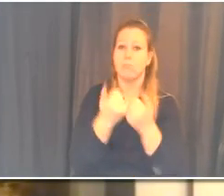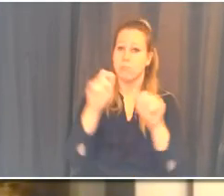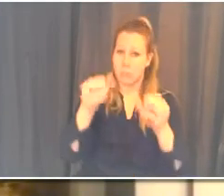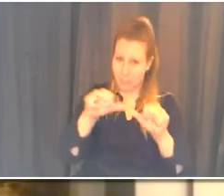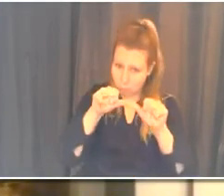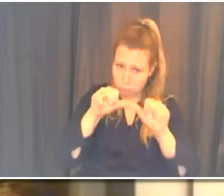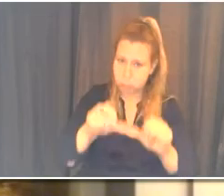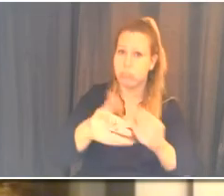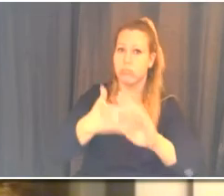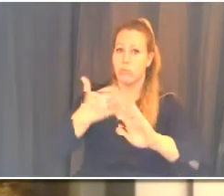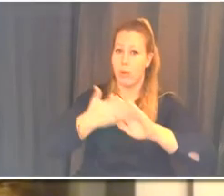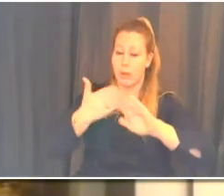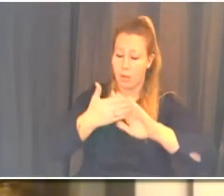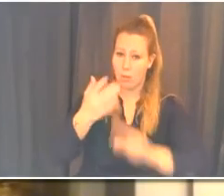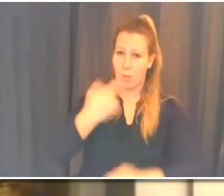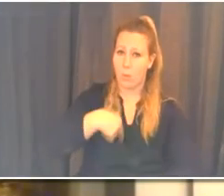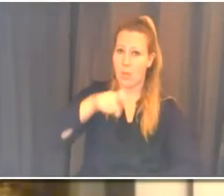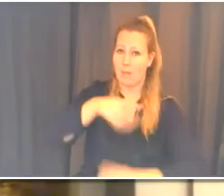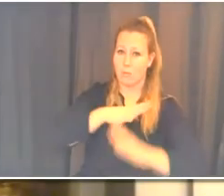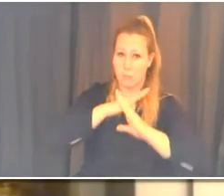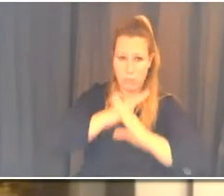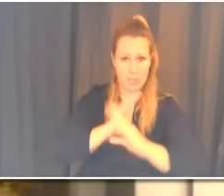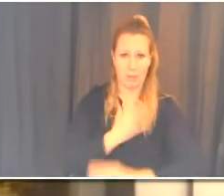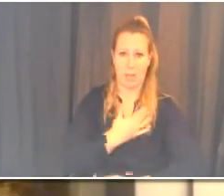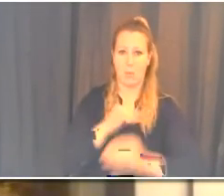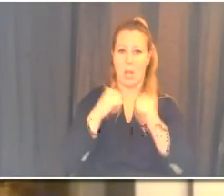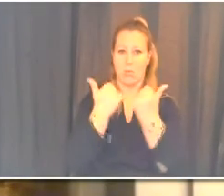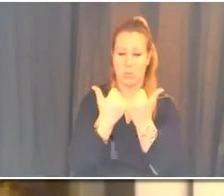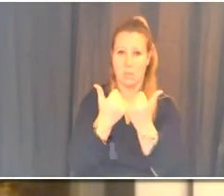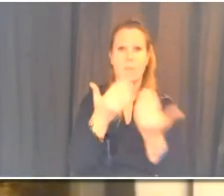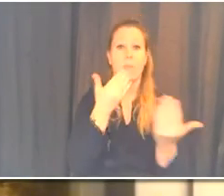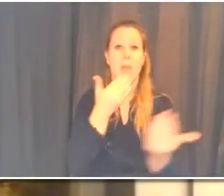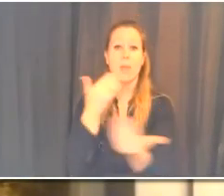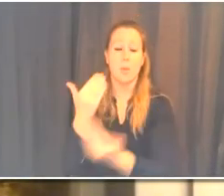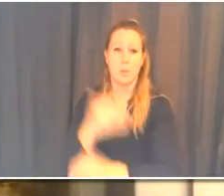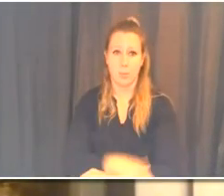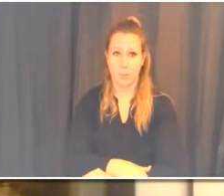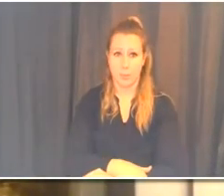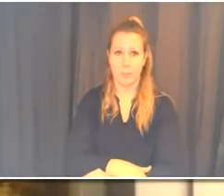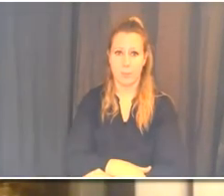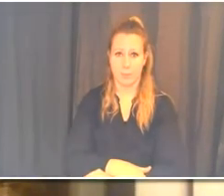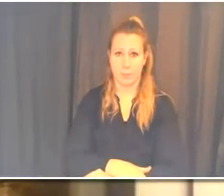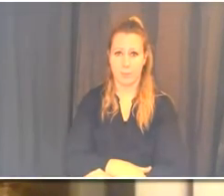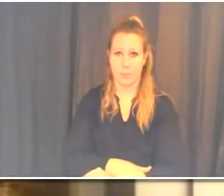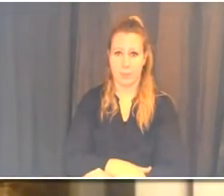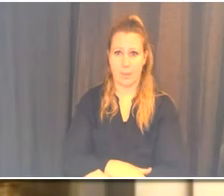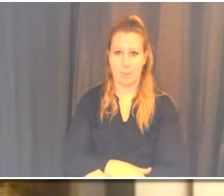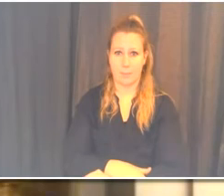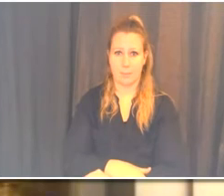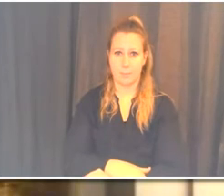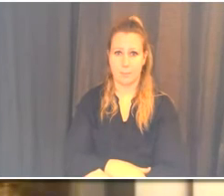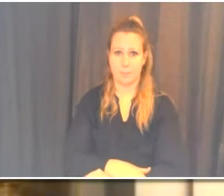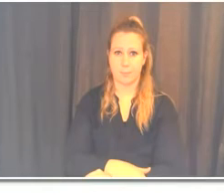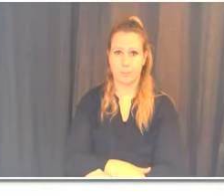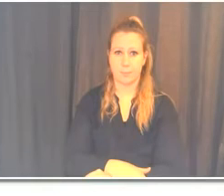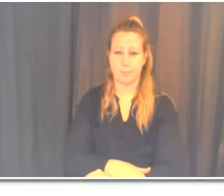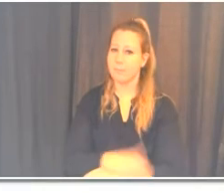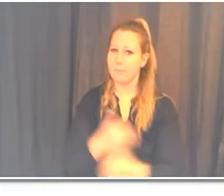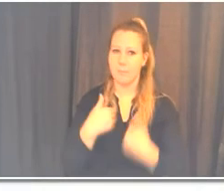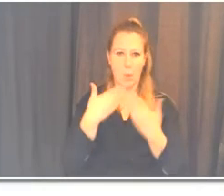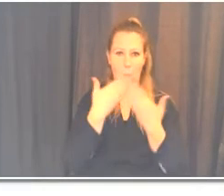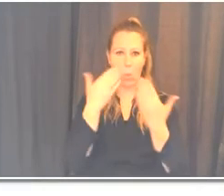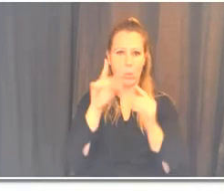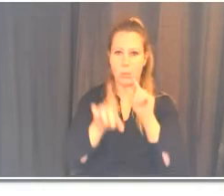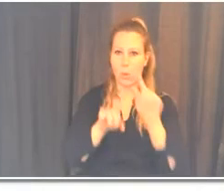witness is nikama box from the Met Council you may begin when Sergeant gives notice May